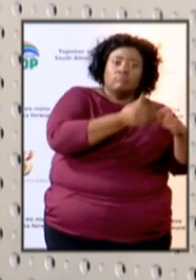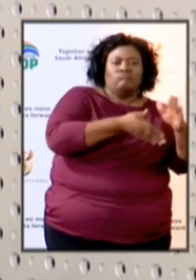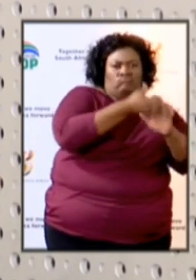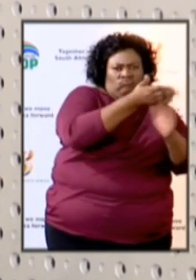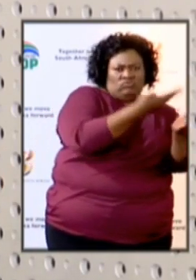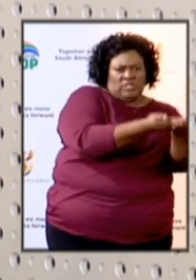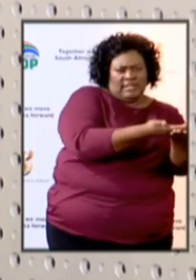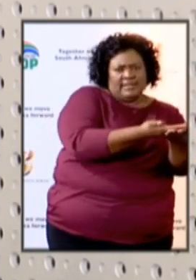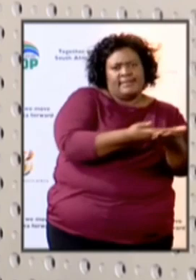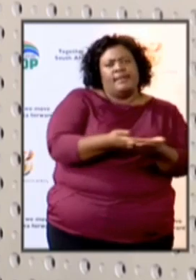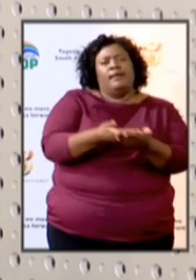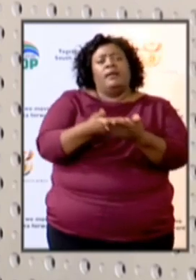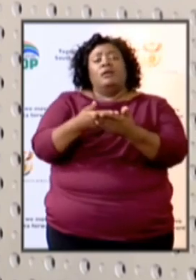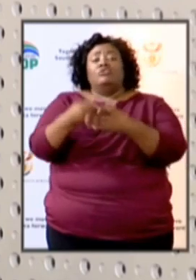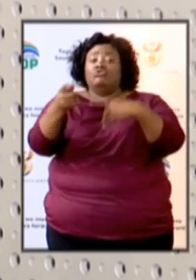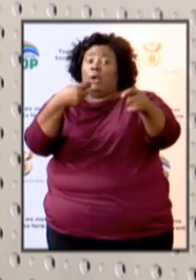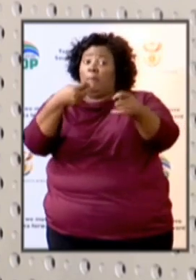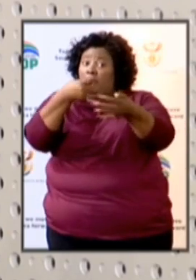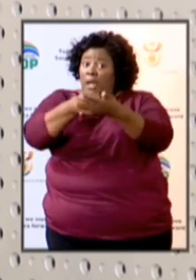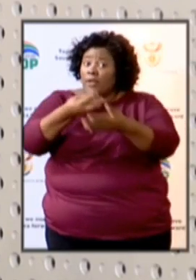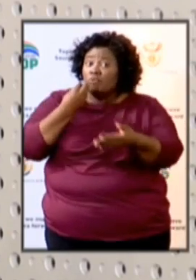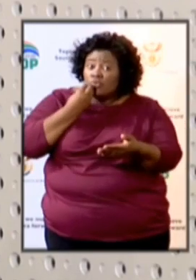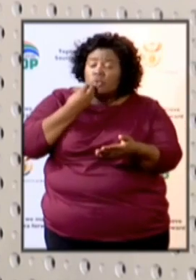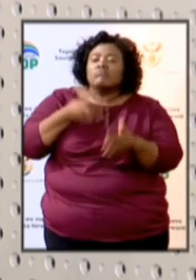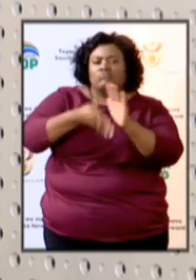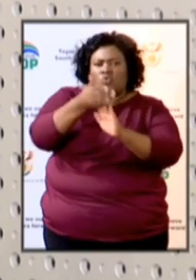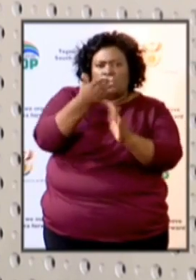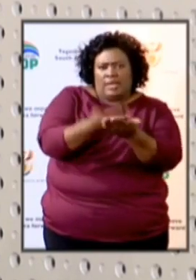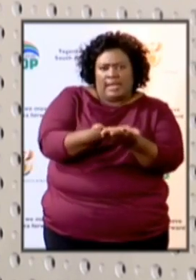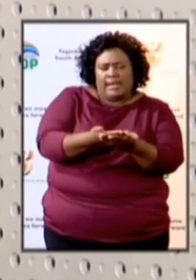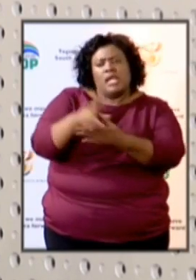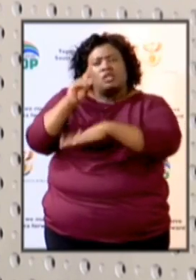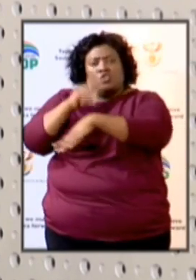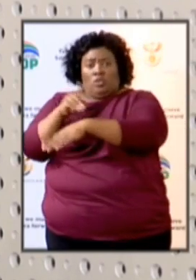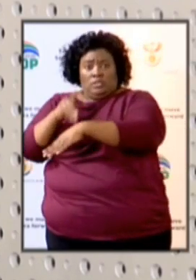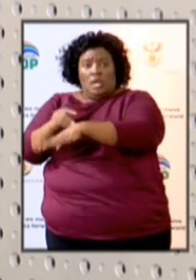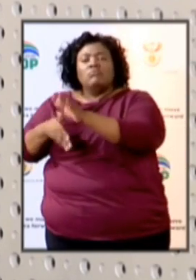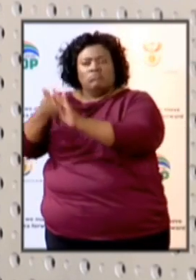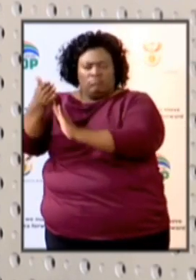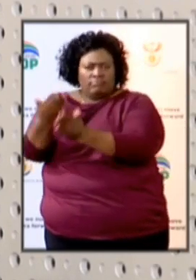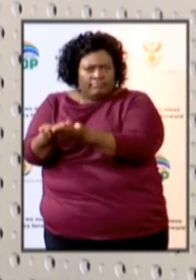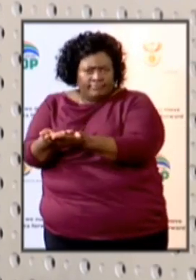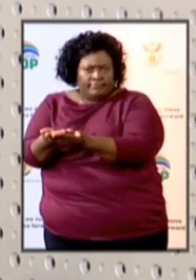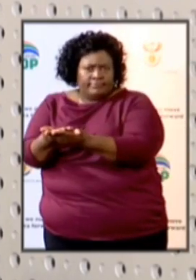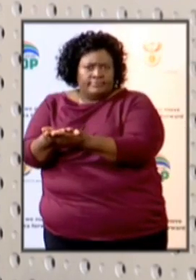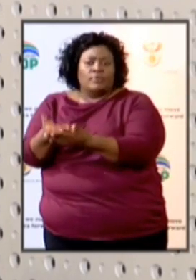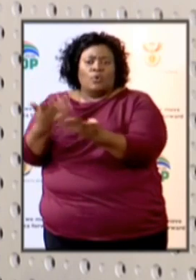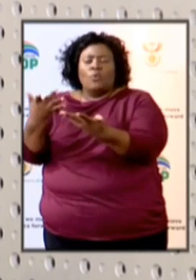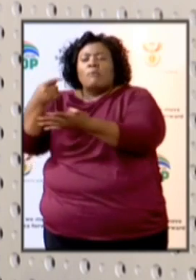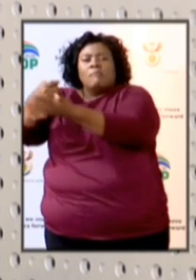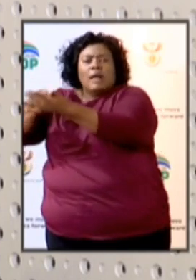uya esibhedlela kudokotela noma uyothenga imithi